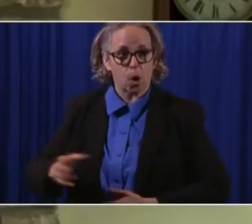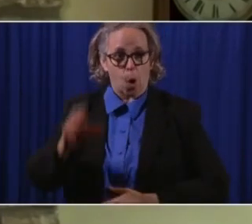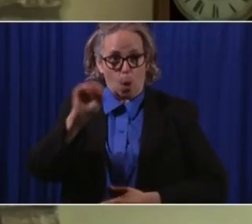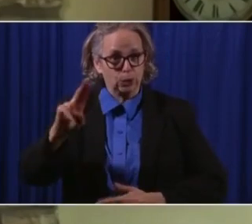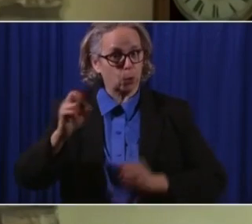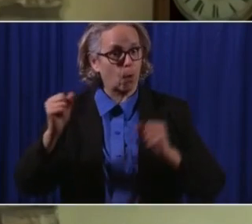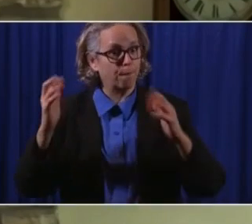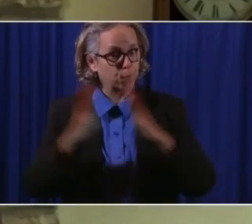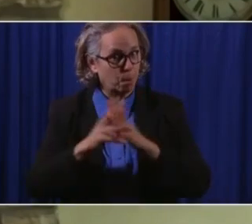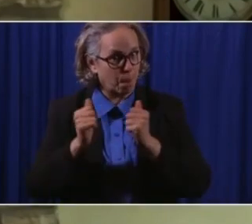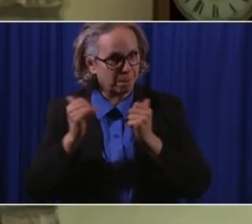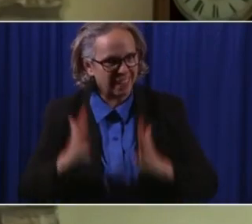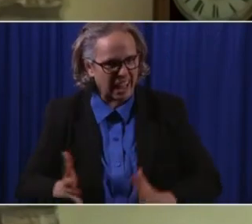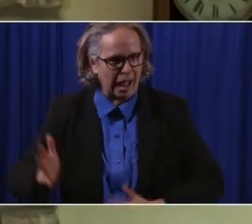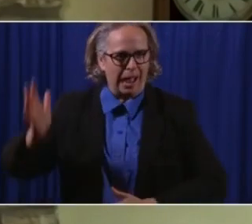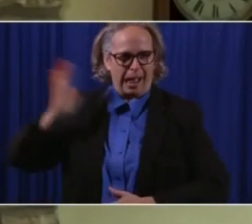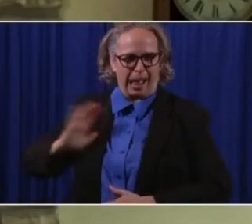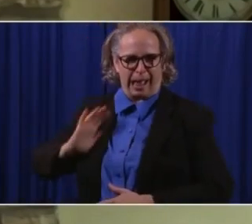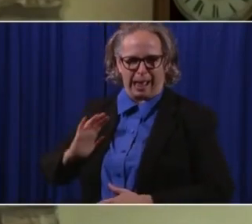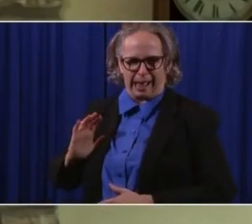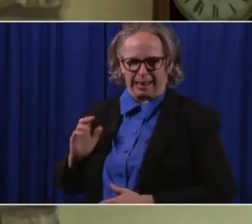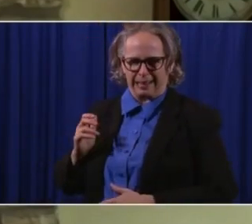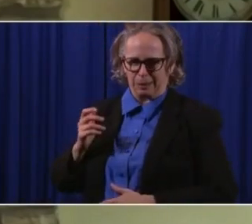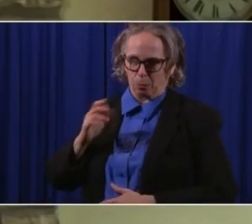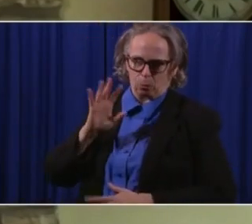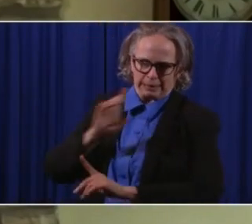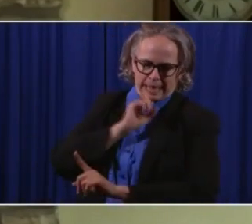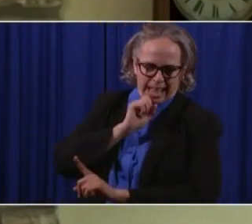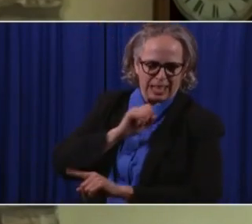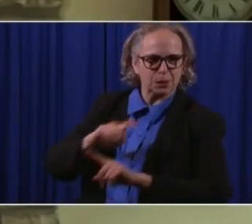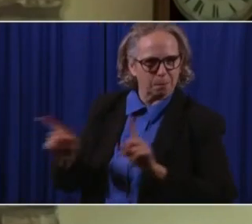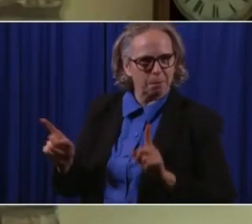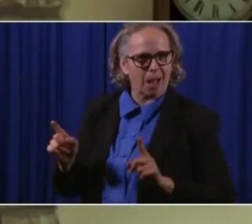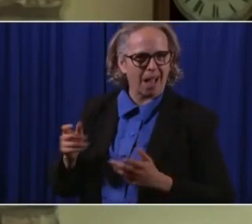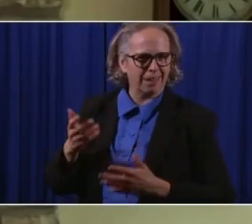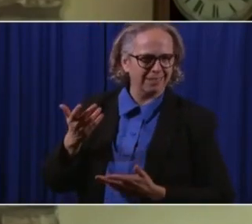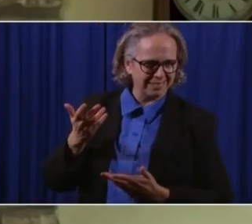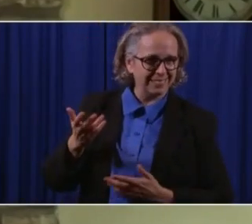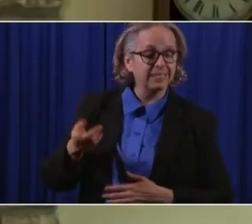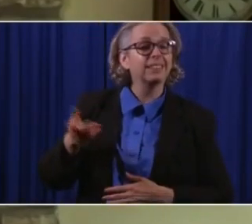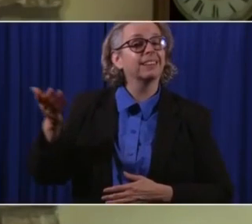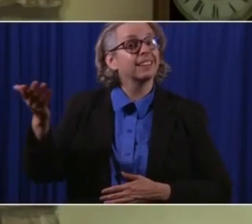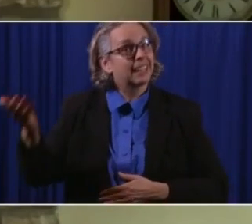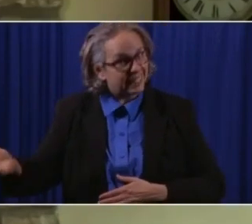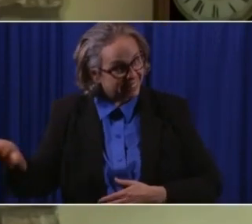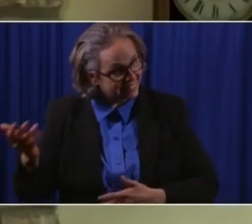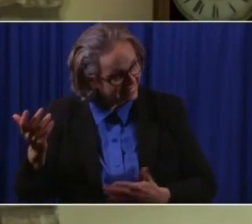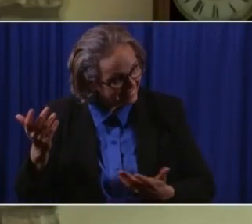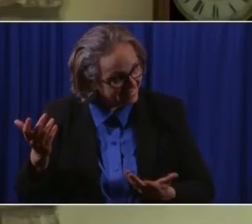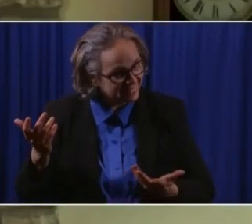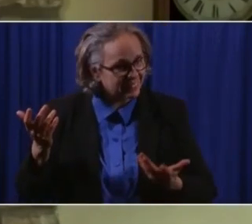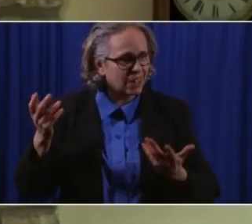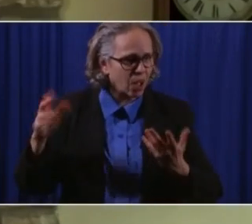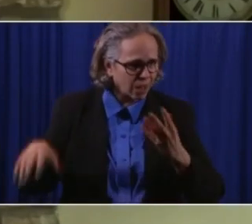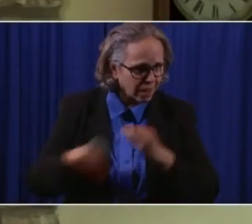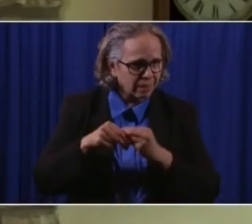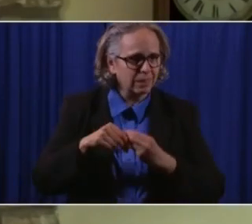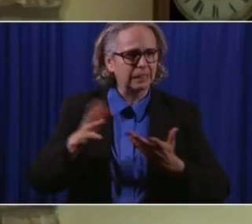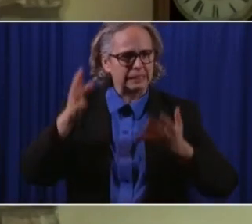away, I guess, there, Doctor. Getting old. There you go. He was inspired to be a doctor in part by his physicians who cared for him when he was a